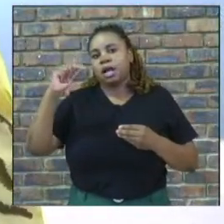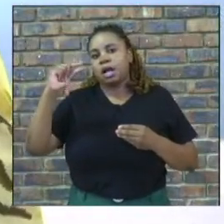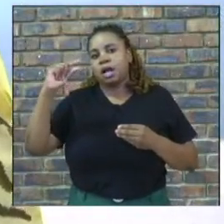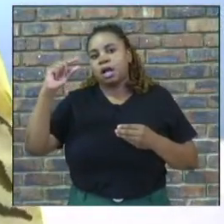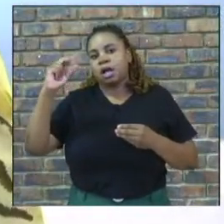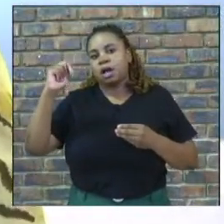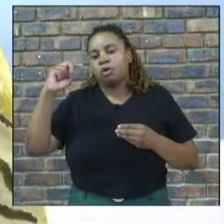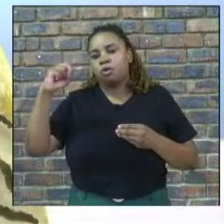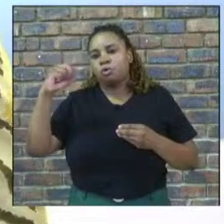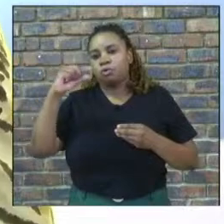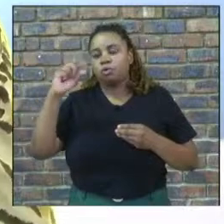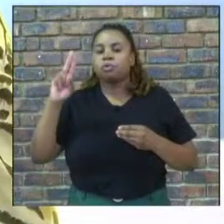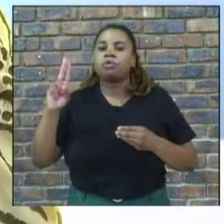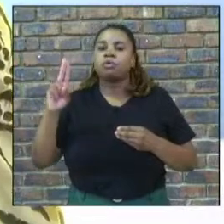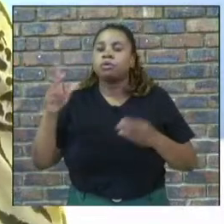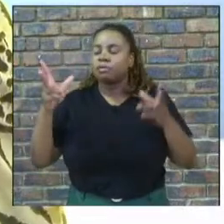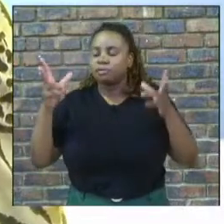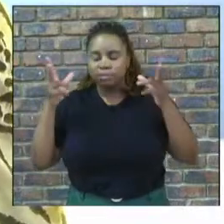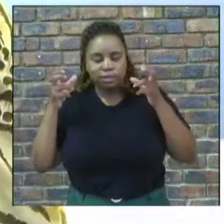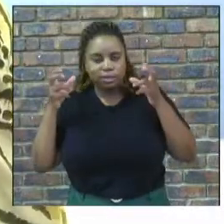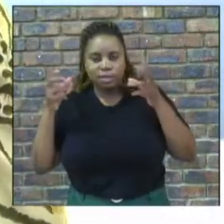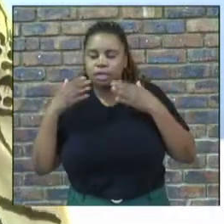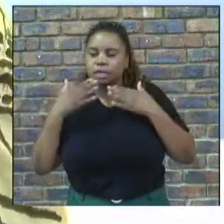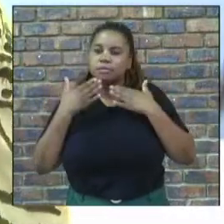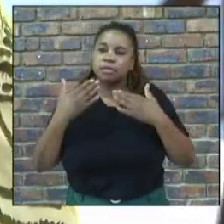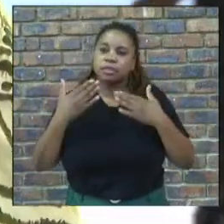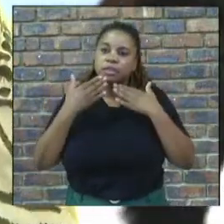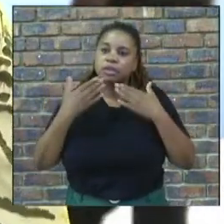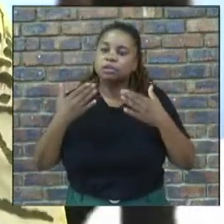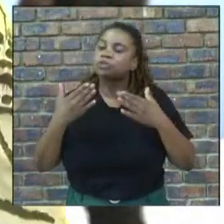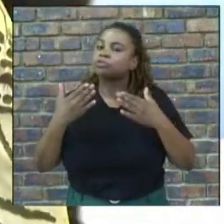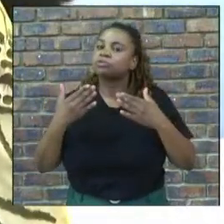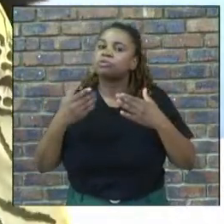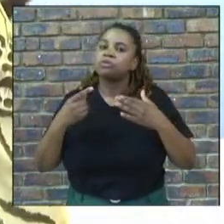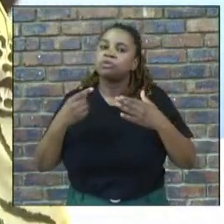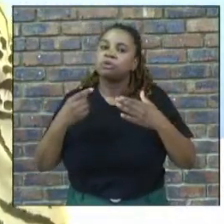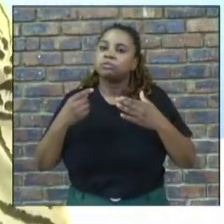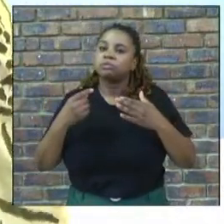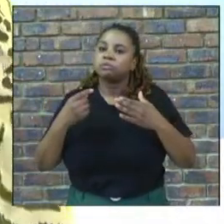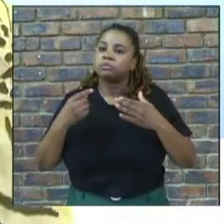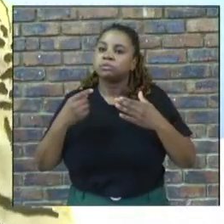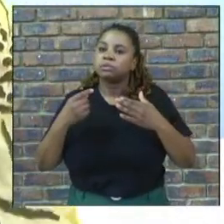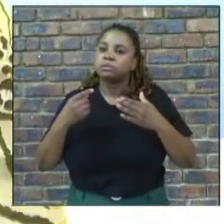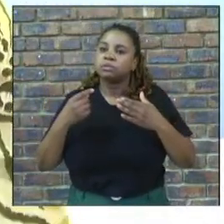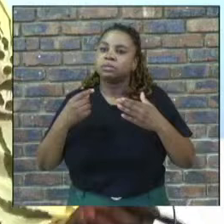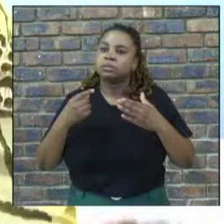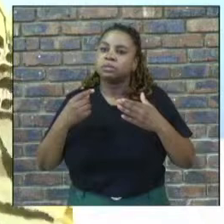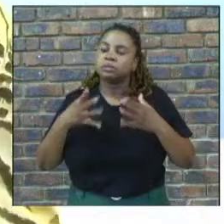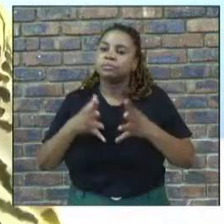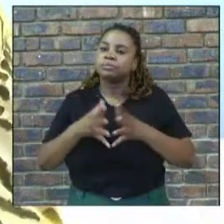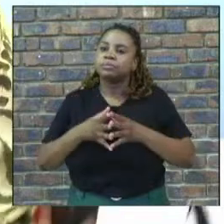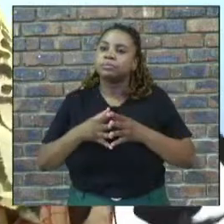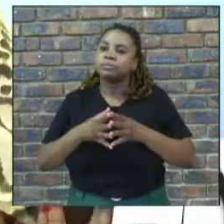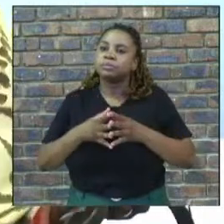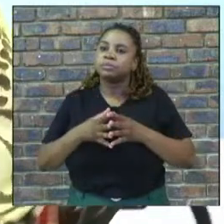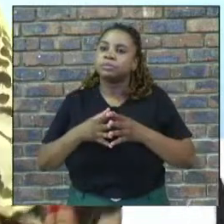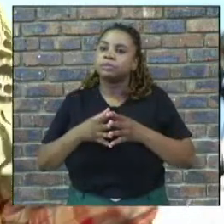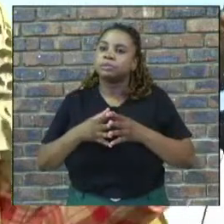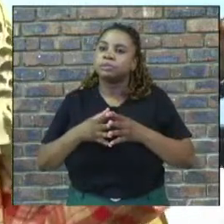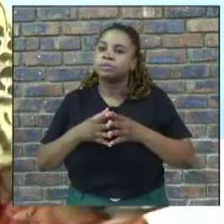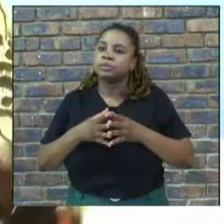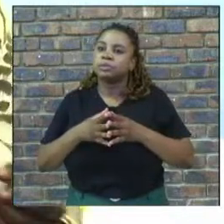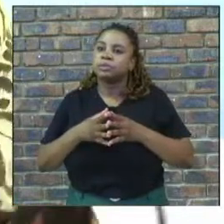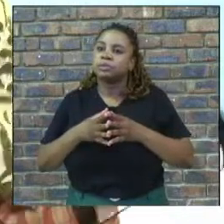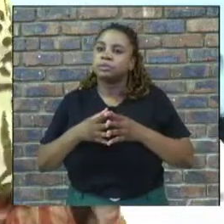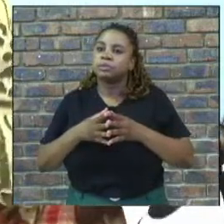Sizwile siyathokoza konke nikhulumileko lapha. Sithemba ukuthi mhlawumbe abantwana njengoba ngenyana